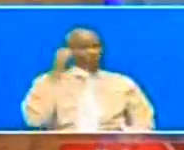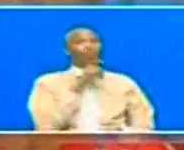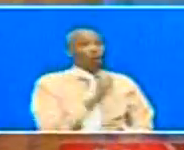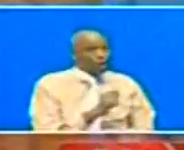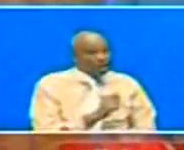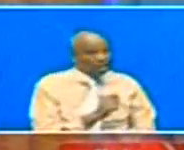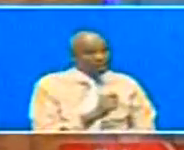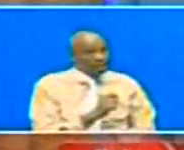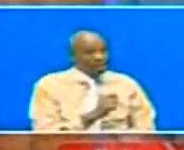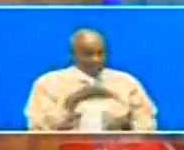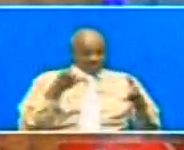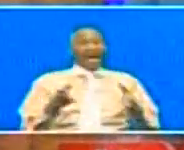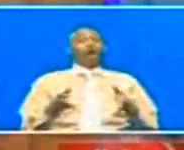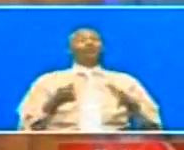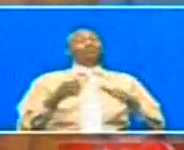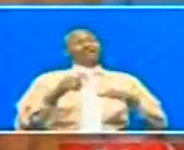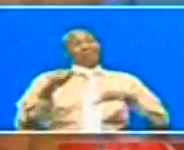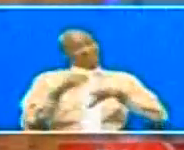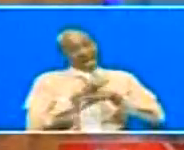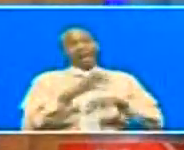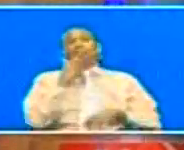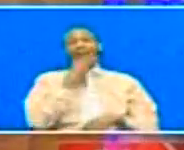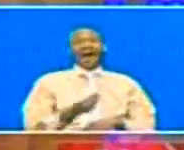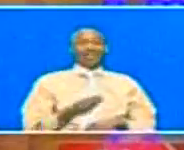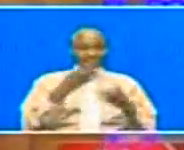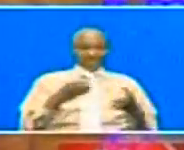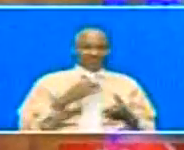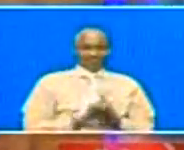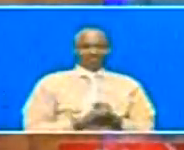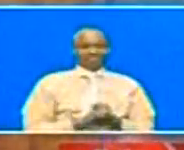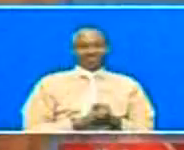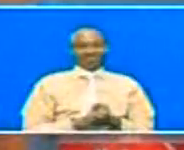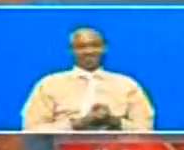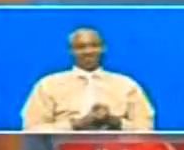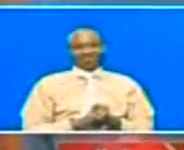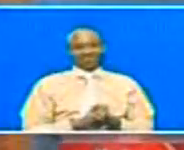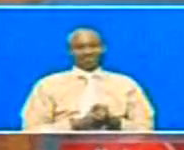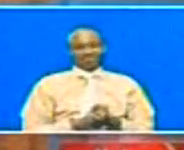was the blackest boy in black Africa. TBMIBA.